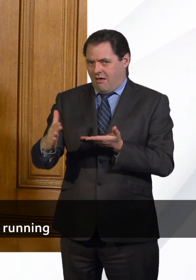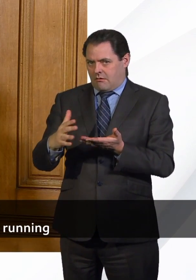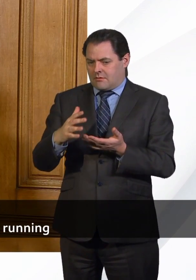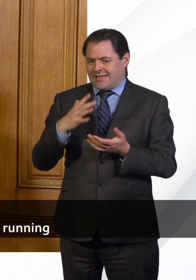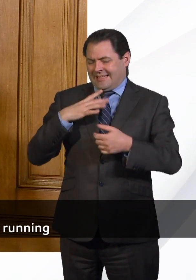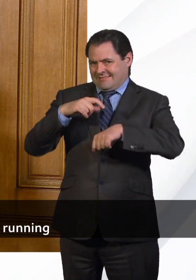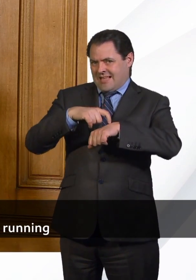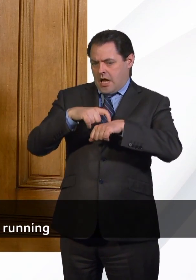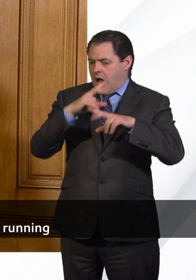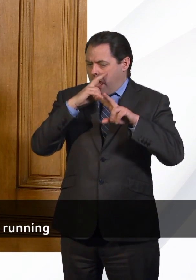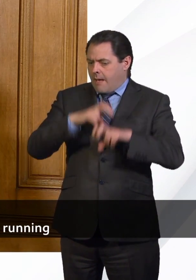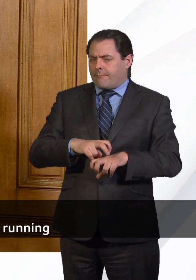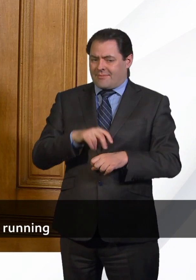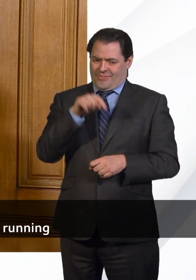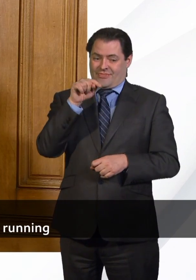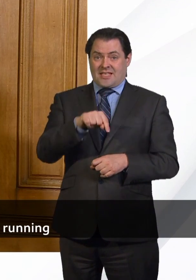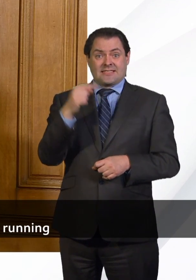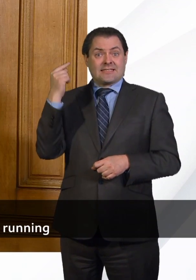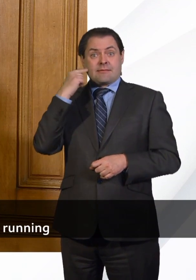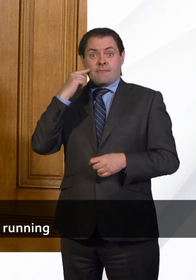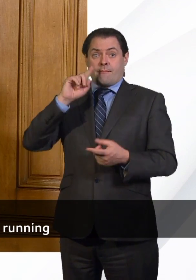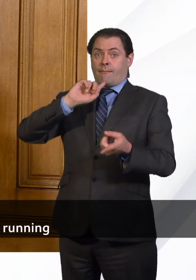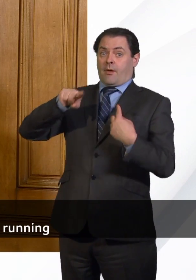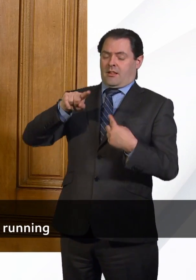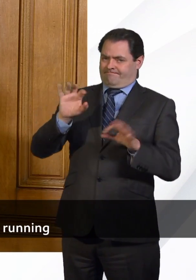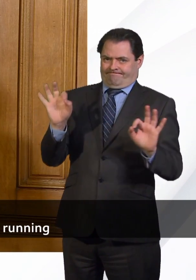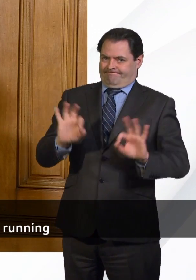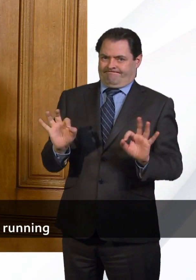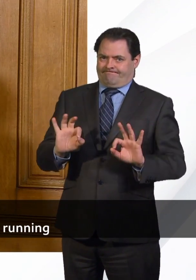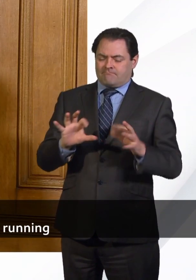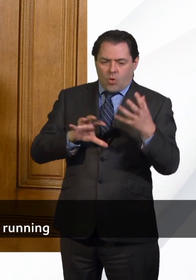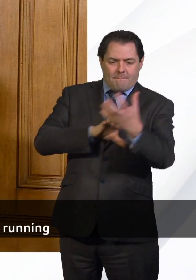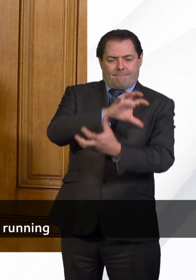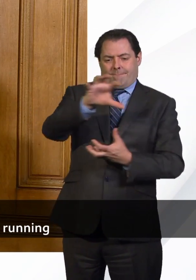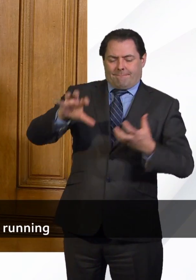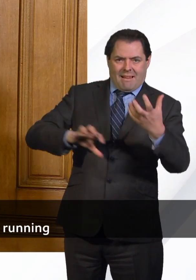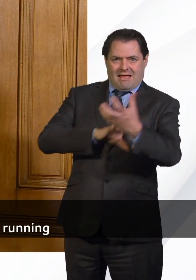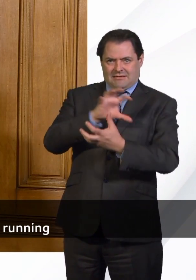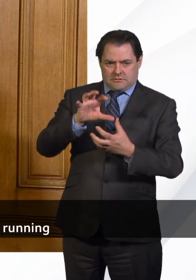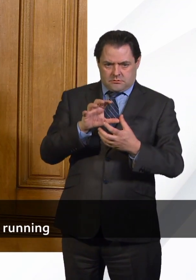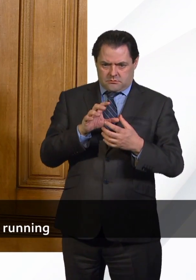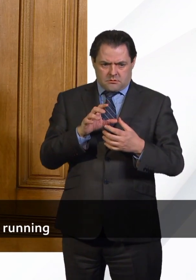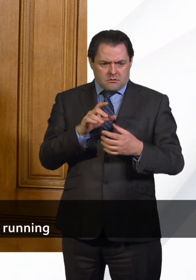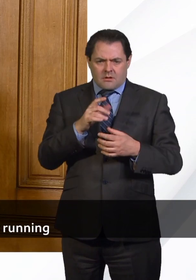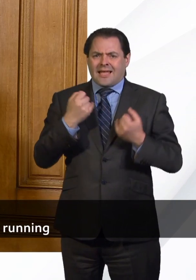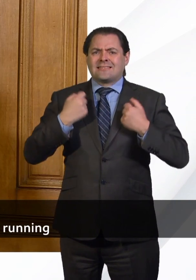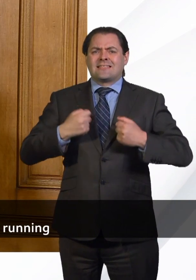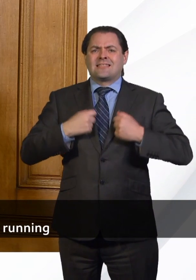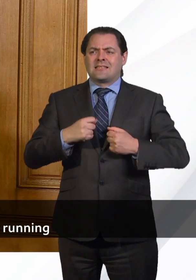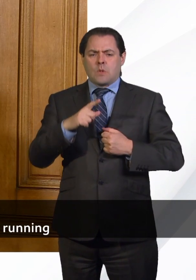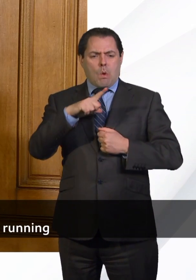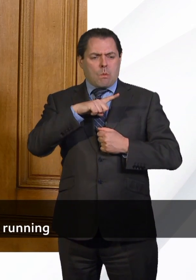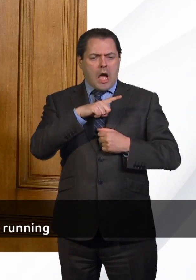a complicated picture, because when you start to study patterns of disease across